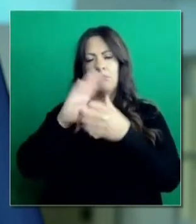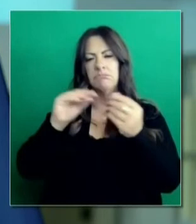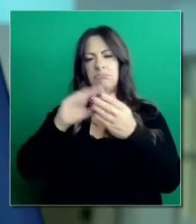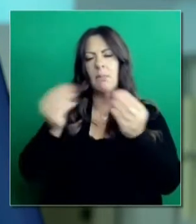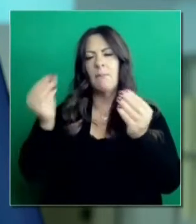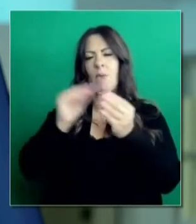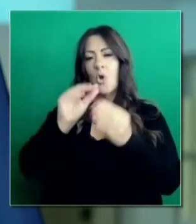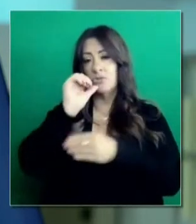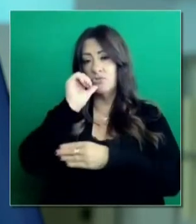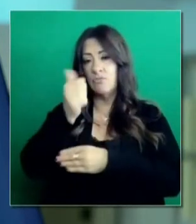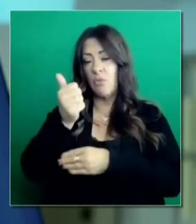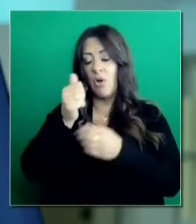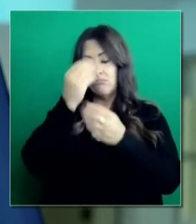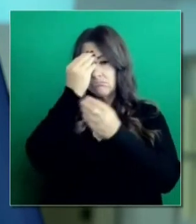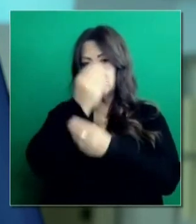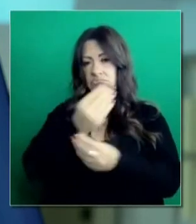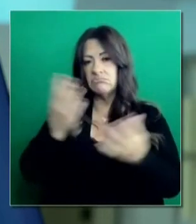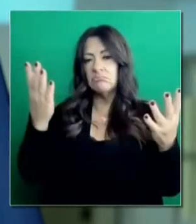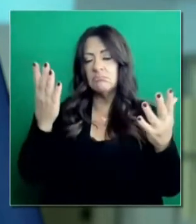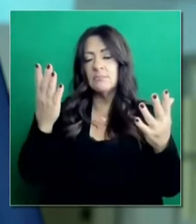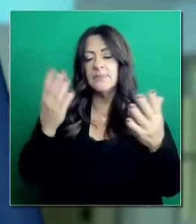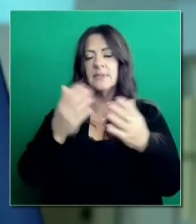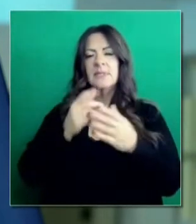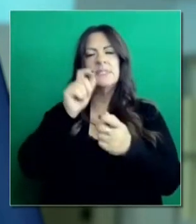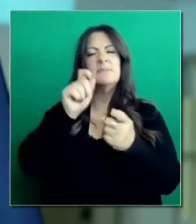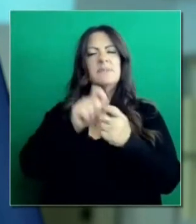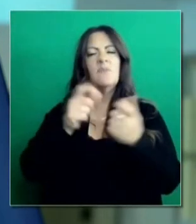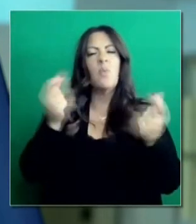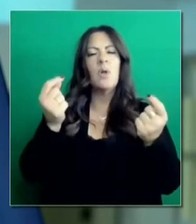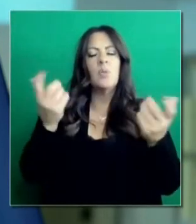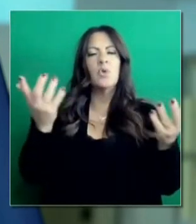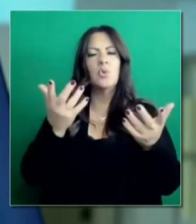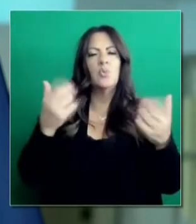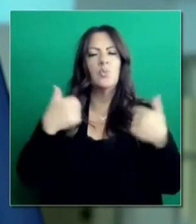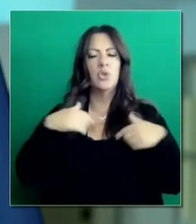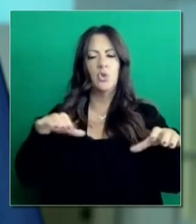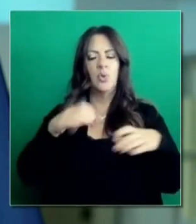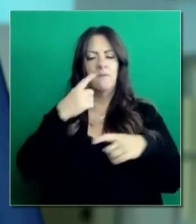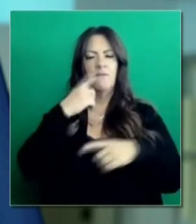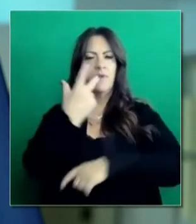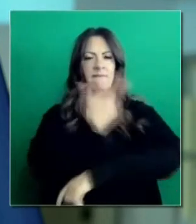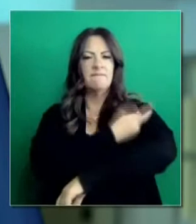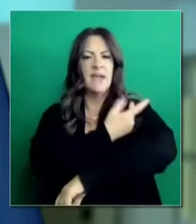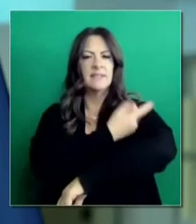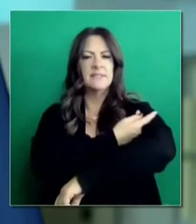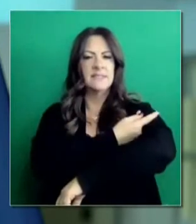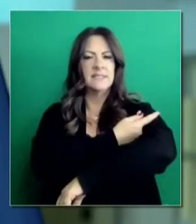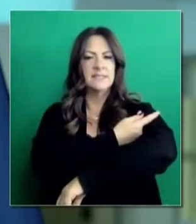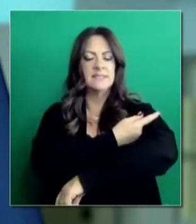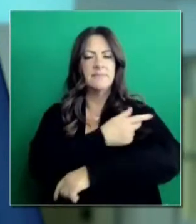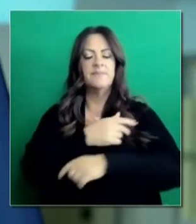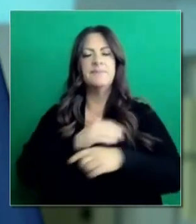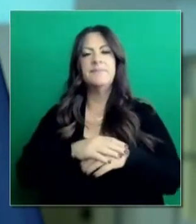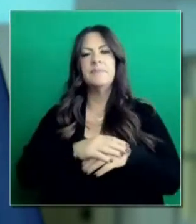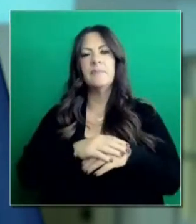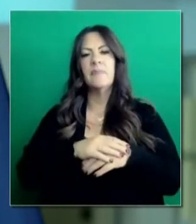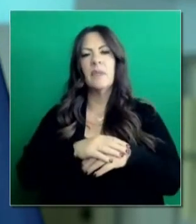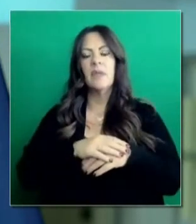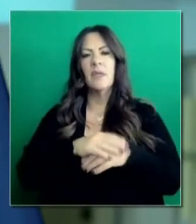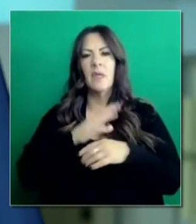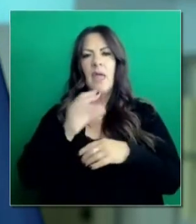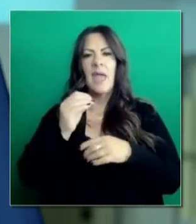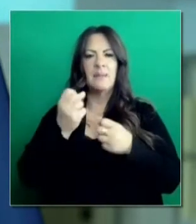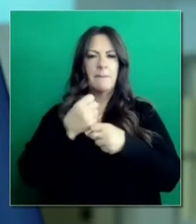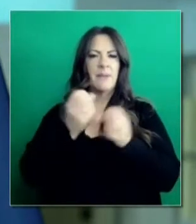specific terms the work on vaccines and how we will create more clarity, more ease in